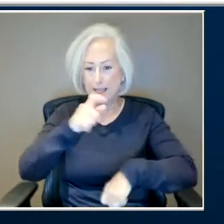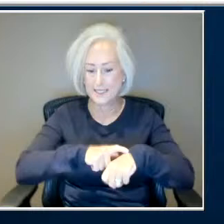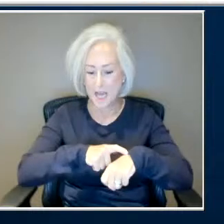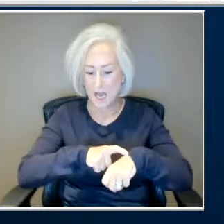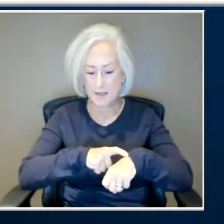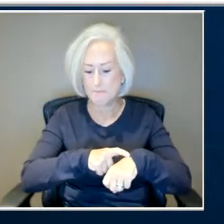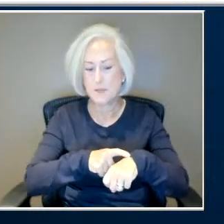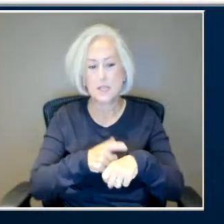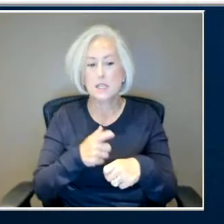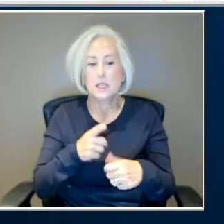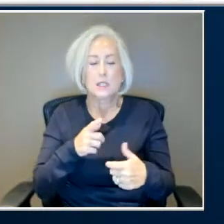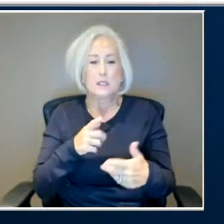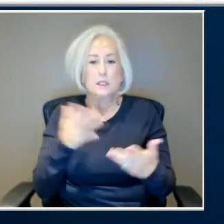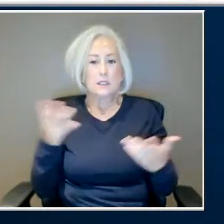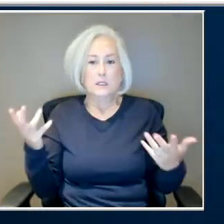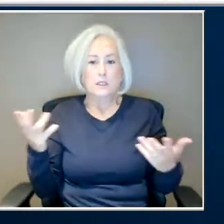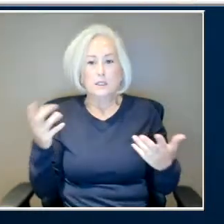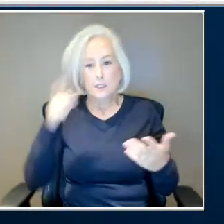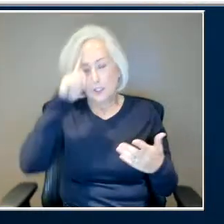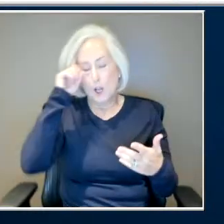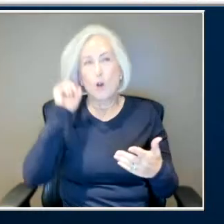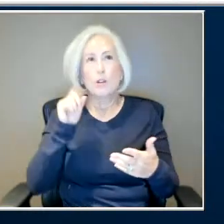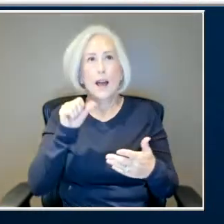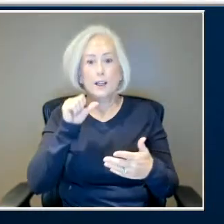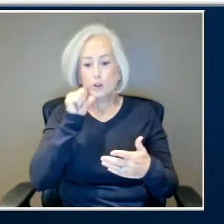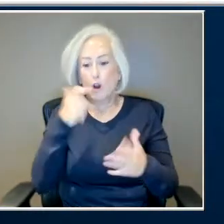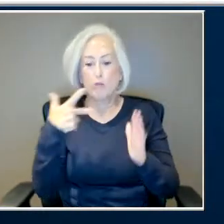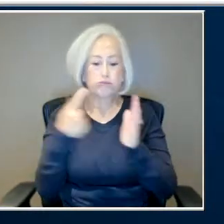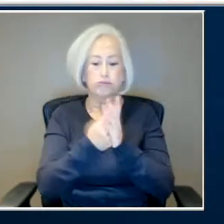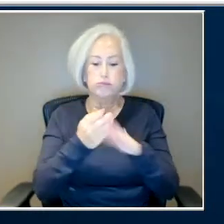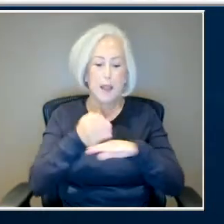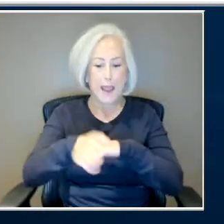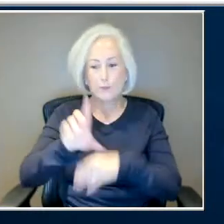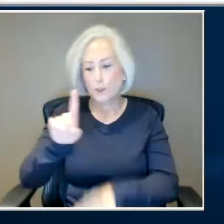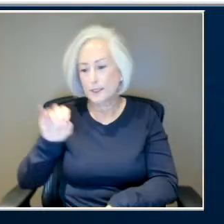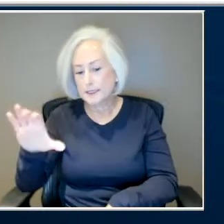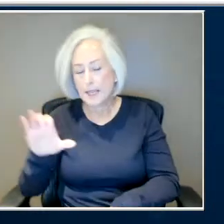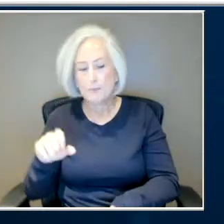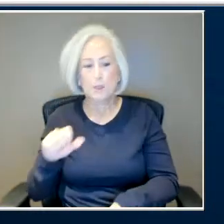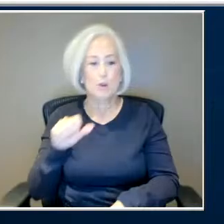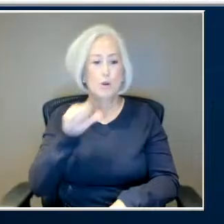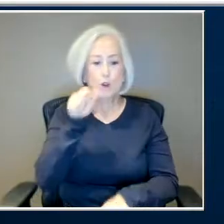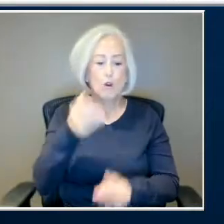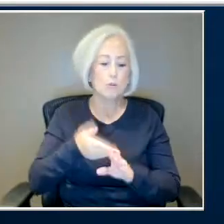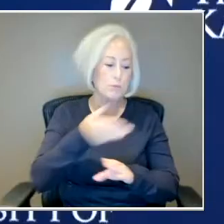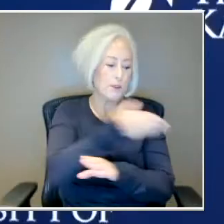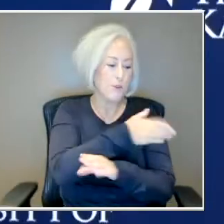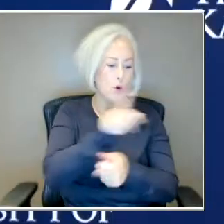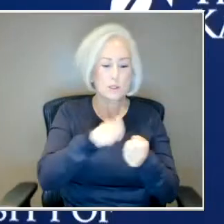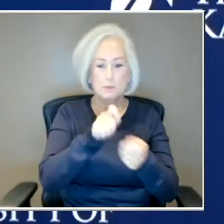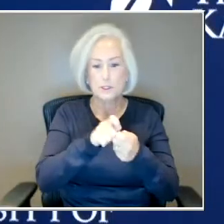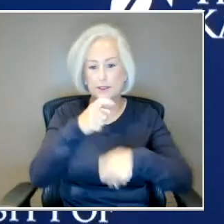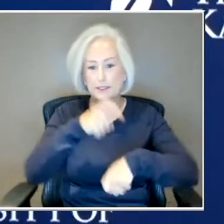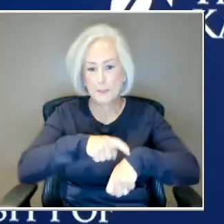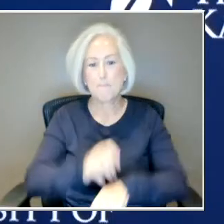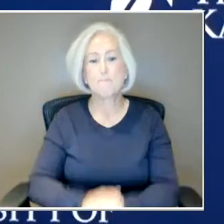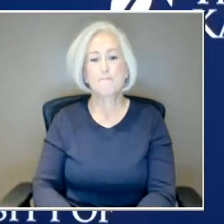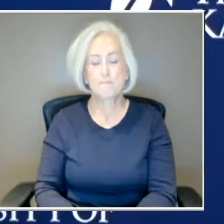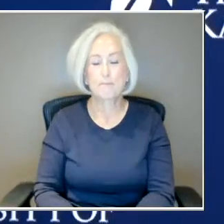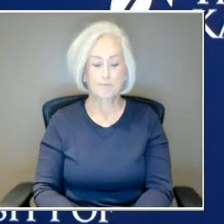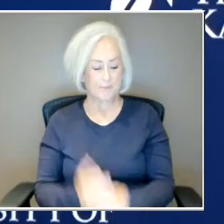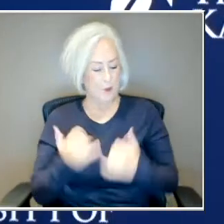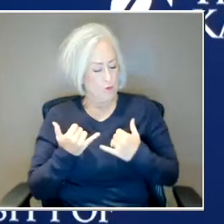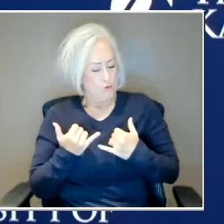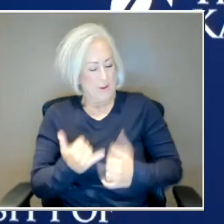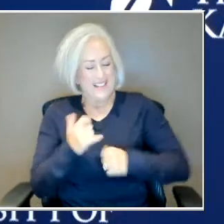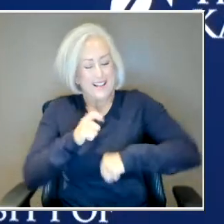kid vaccinated? Like past December, past January? Sure. Just say forget it, just wait till next year. Yeah, really this is the right time to get